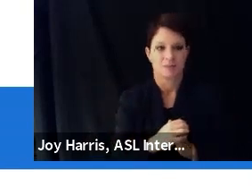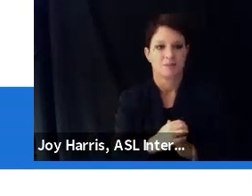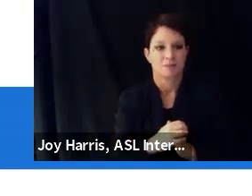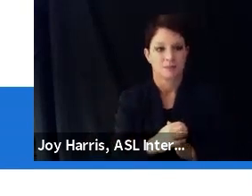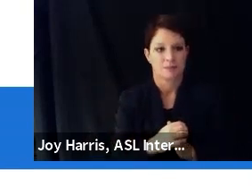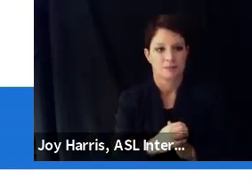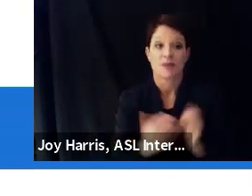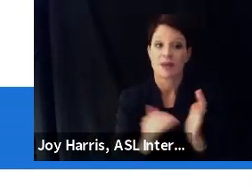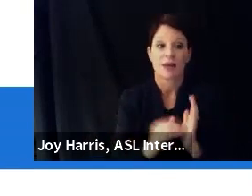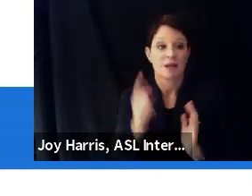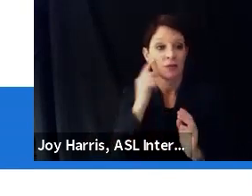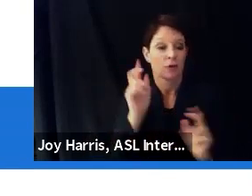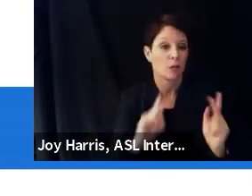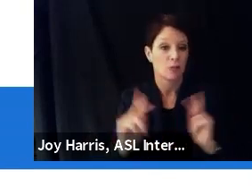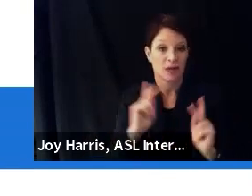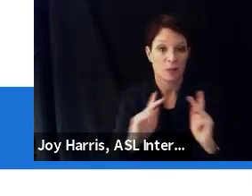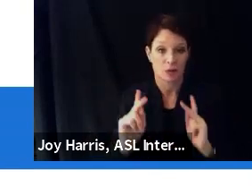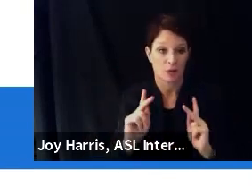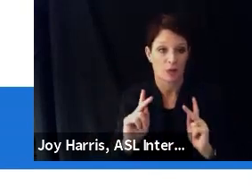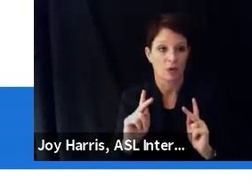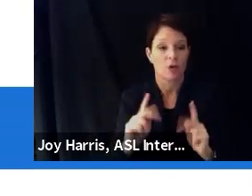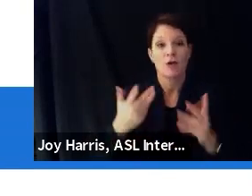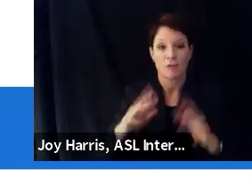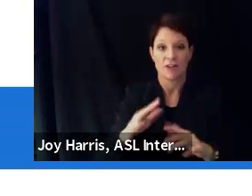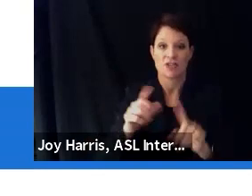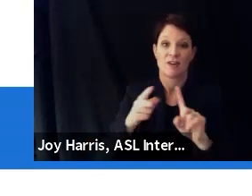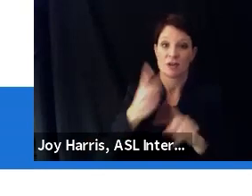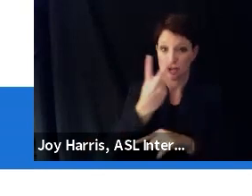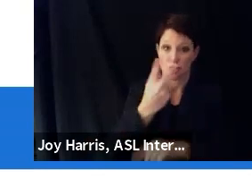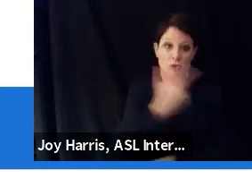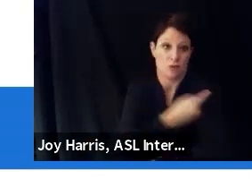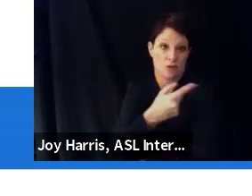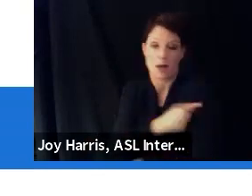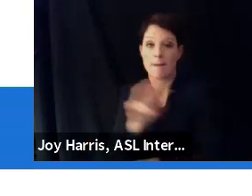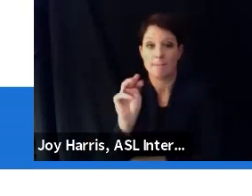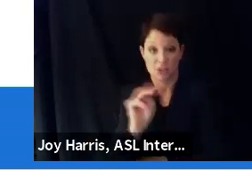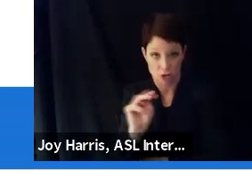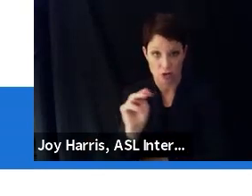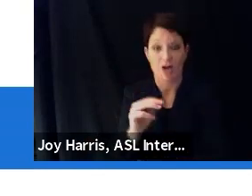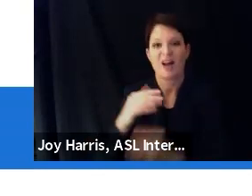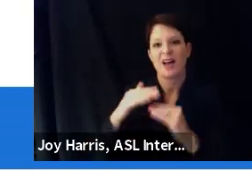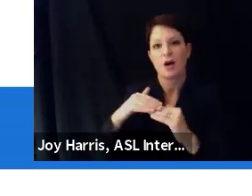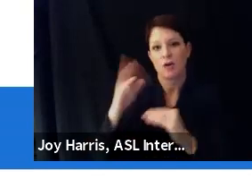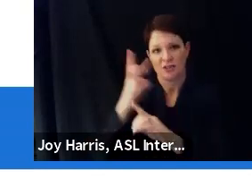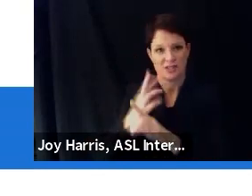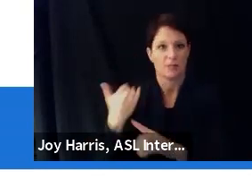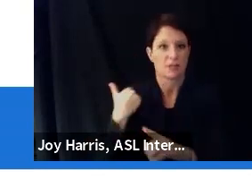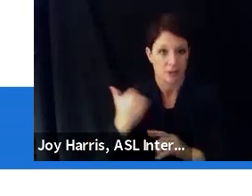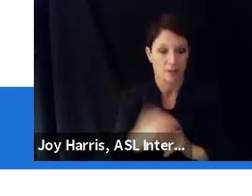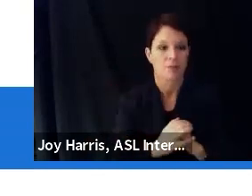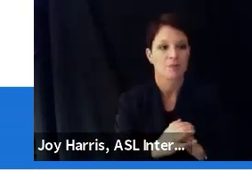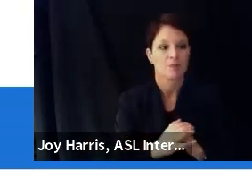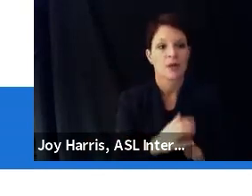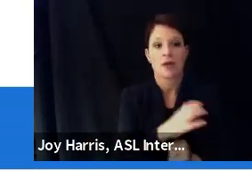is, again, for people who completed their initial series, so their initial Moderna doses at least 6 months ago. The